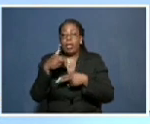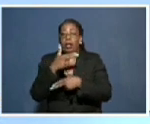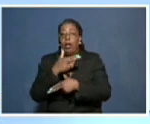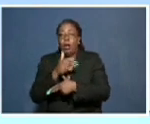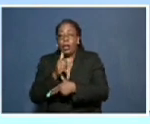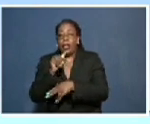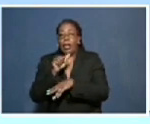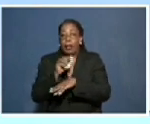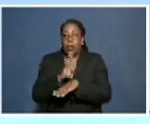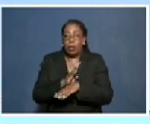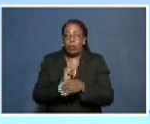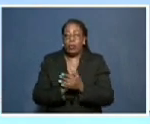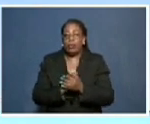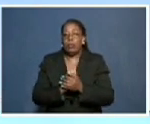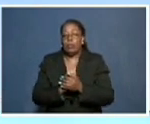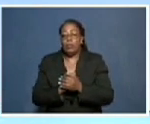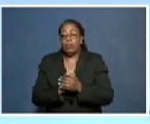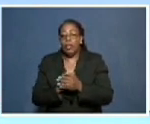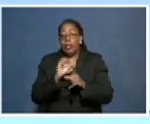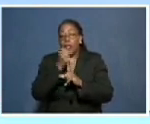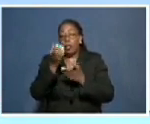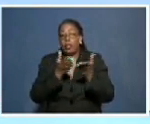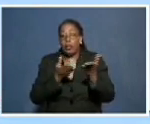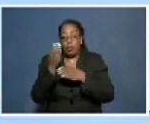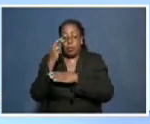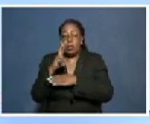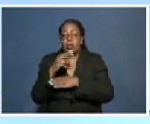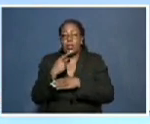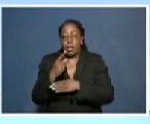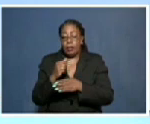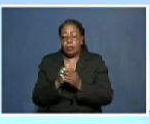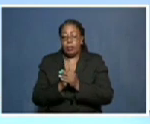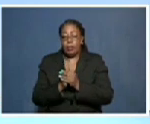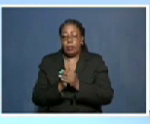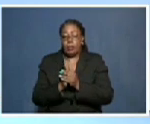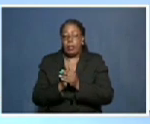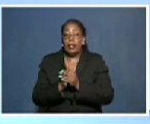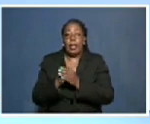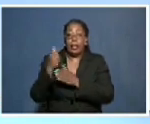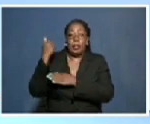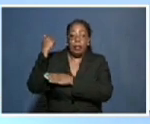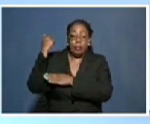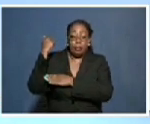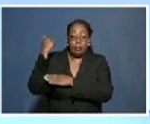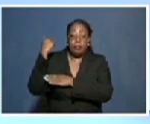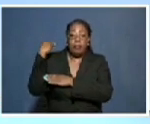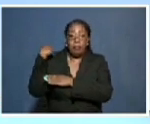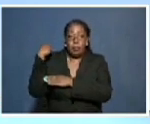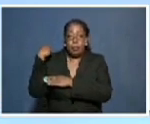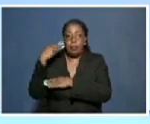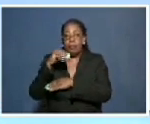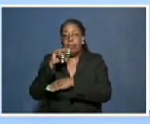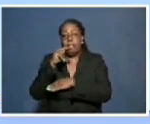Abaco. Weighing in on the controversy, the social services minister insists, though, that the Minnis administration's $6-plus